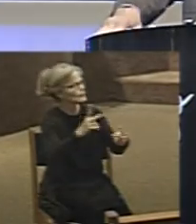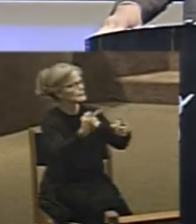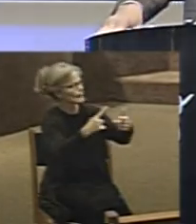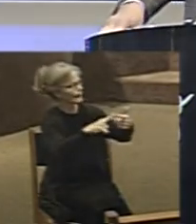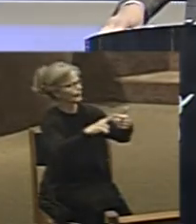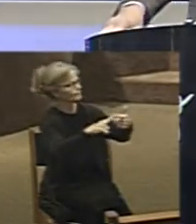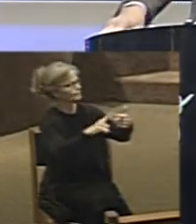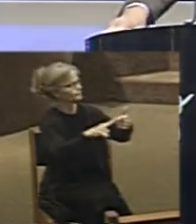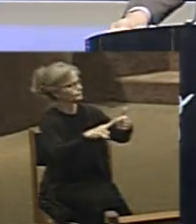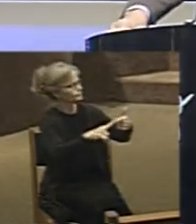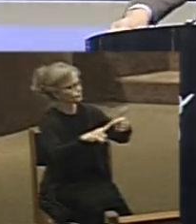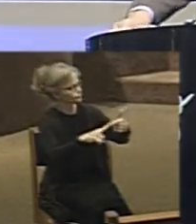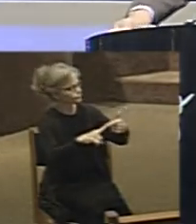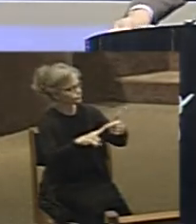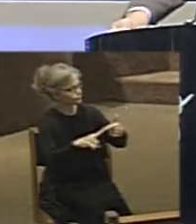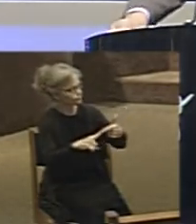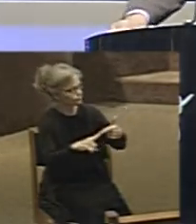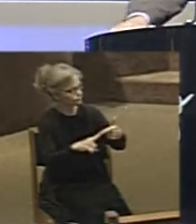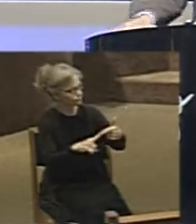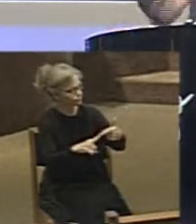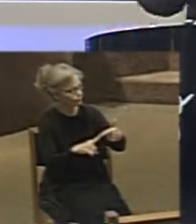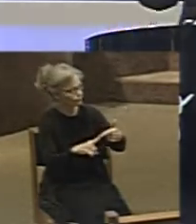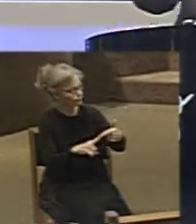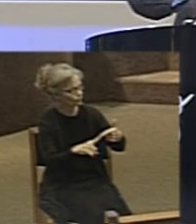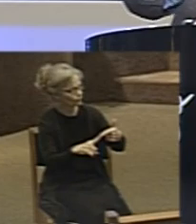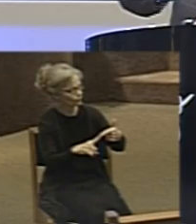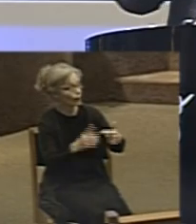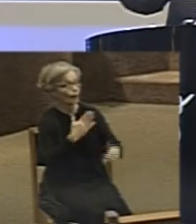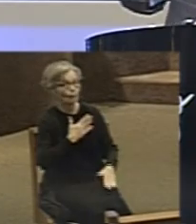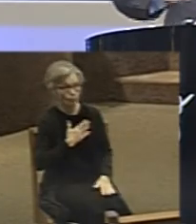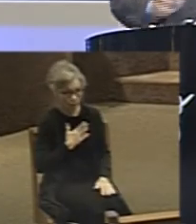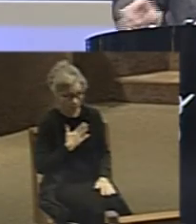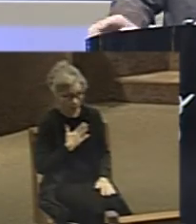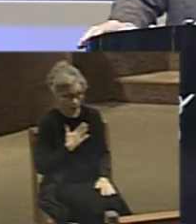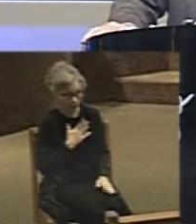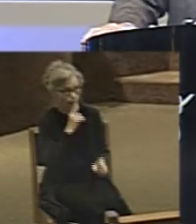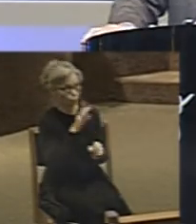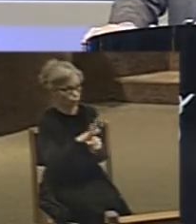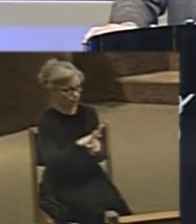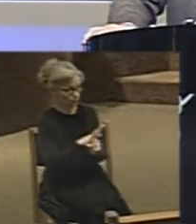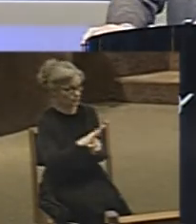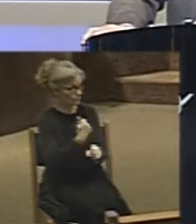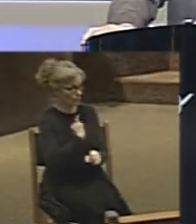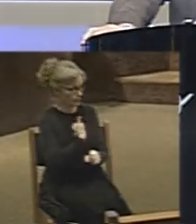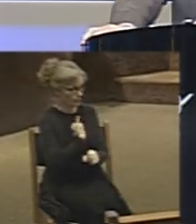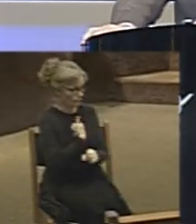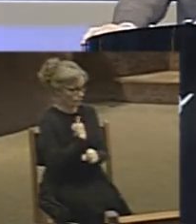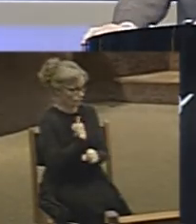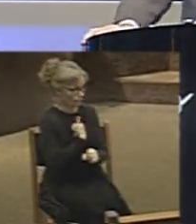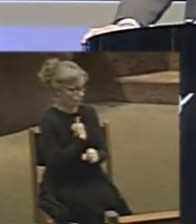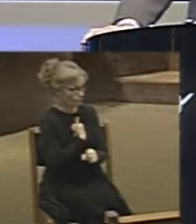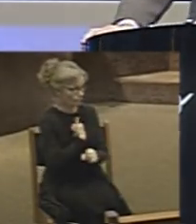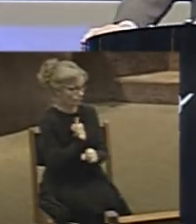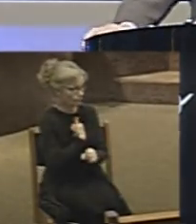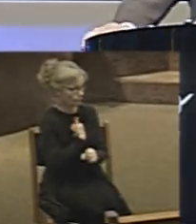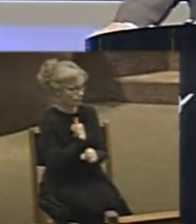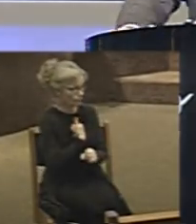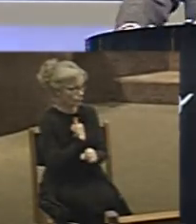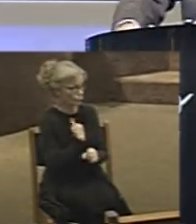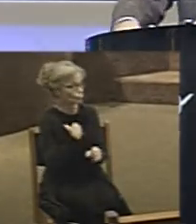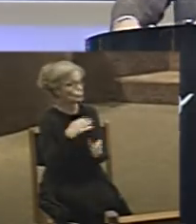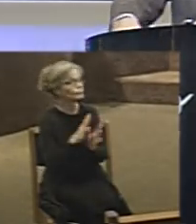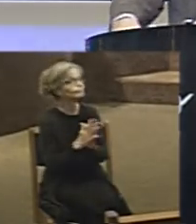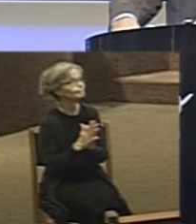of those two imperatives is my promise to